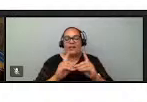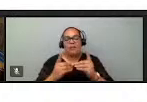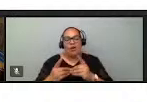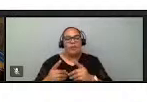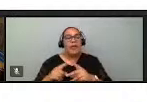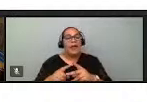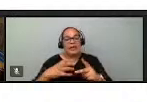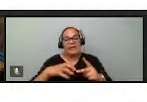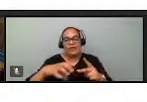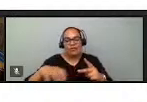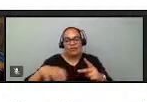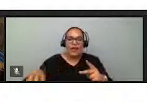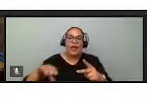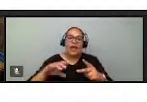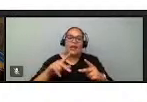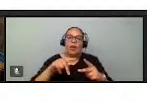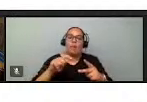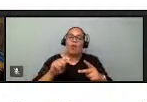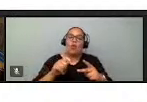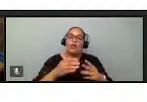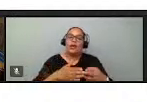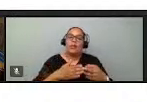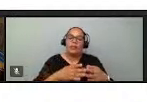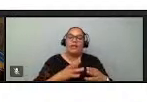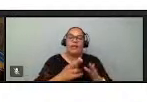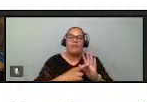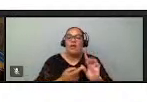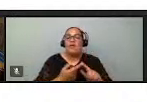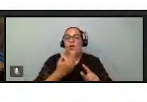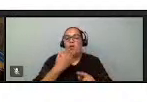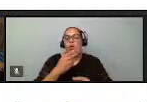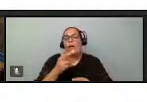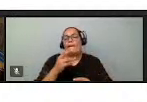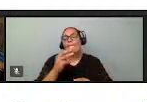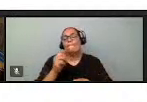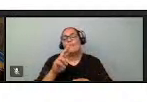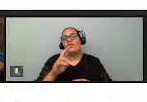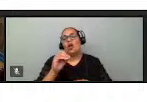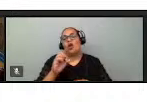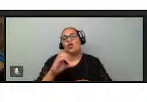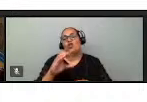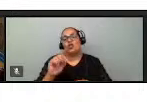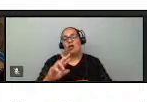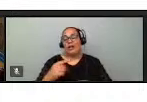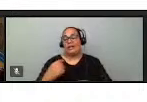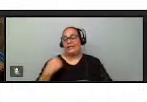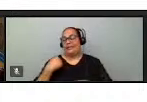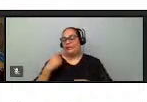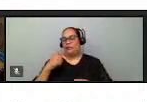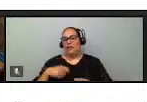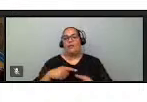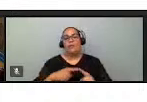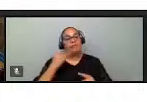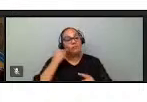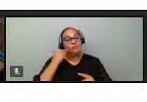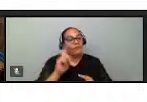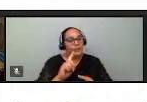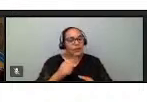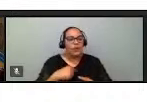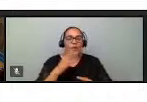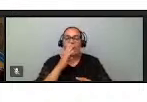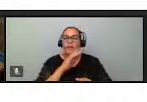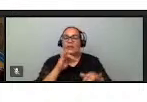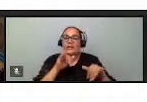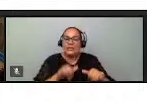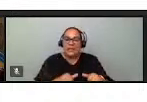transnet Port terminals is represented by Mr Oscar borchard's behind me but the idea would be that we don't stay